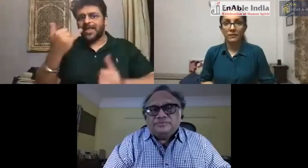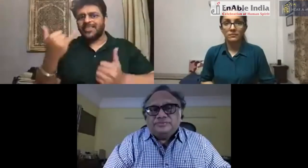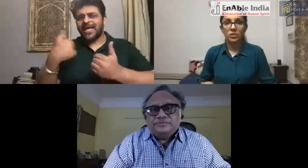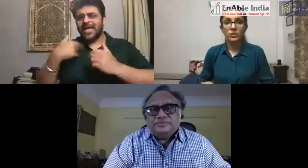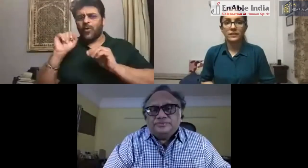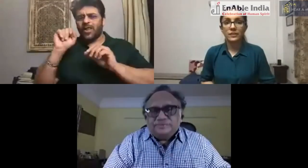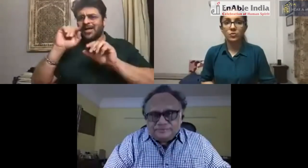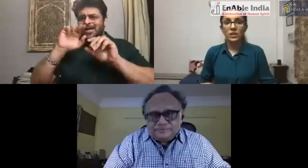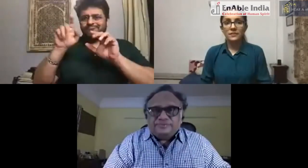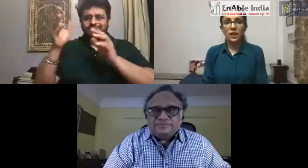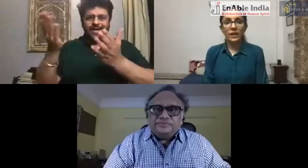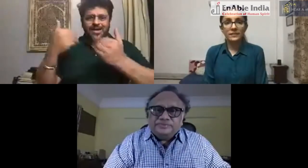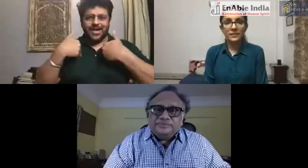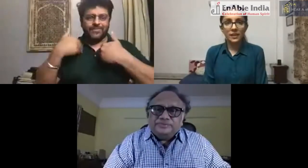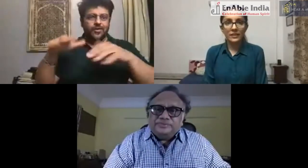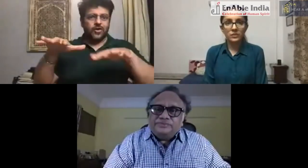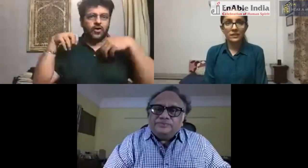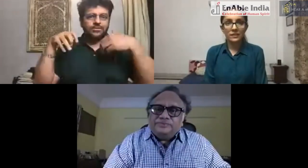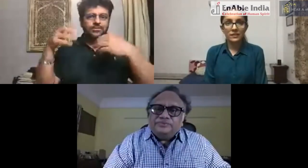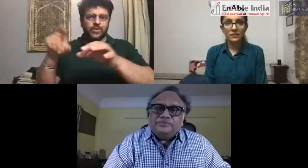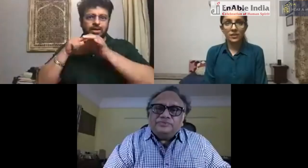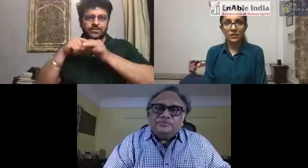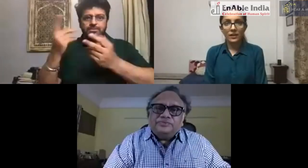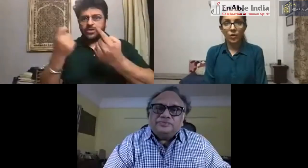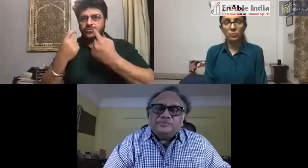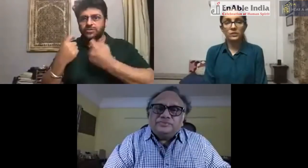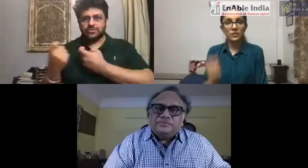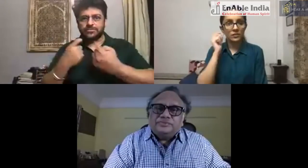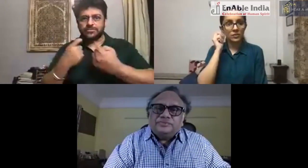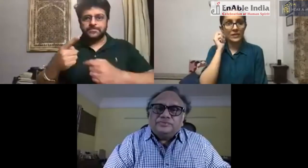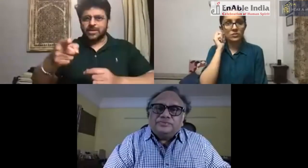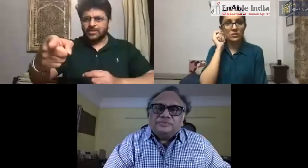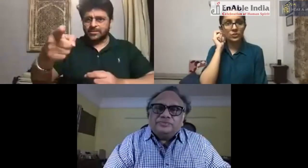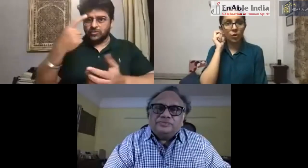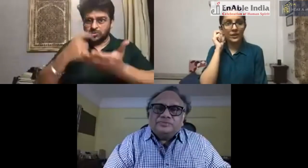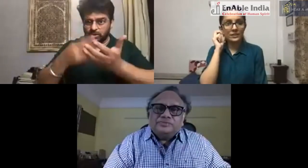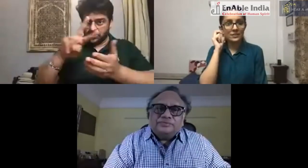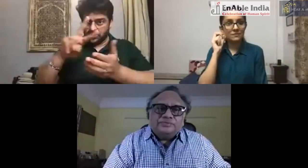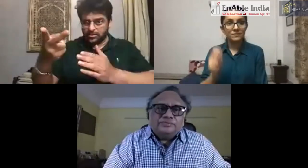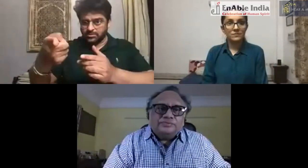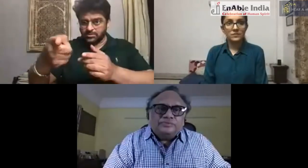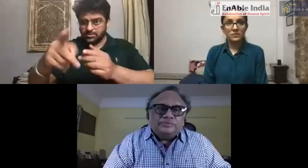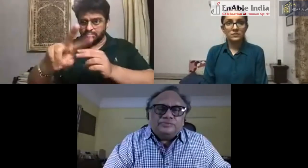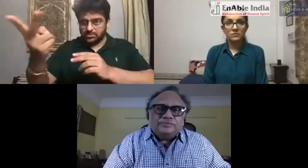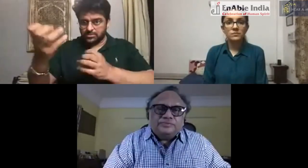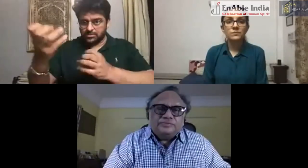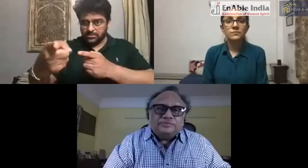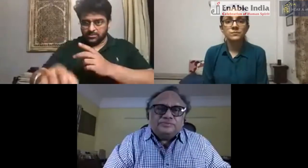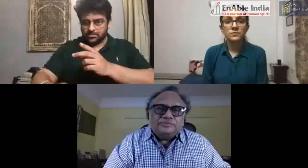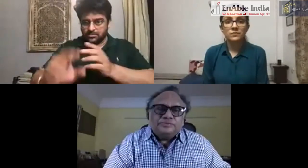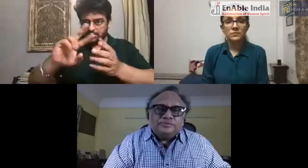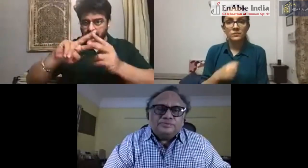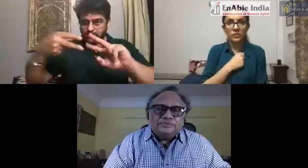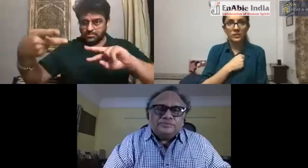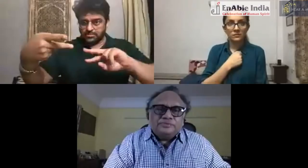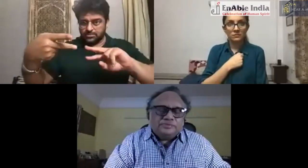Okay, okay. Thank you. Now I think I will open the question to the audience.